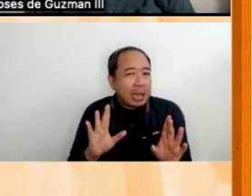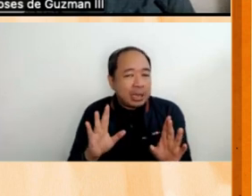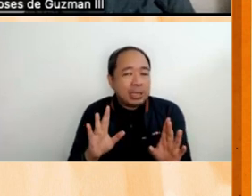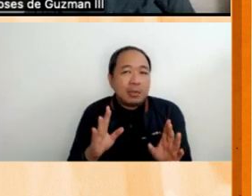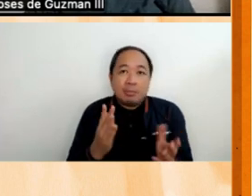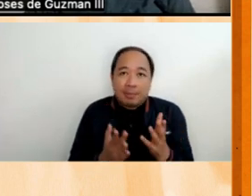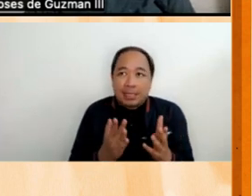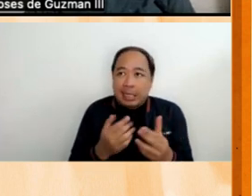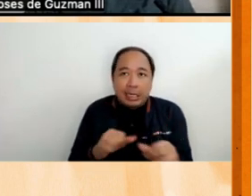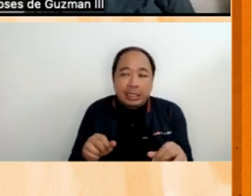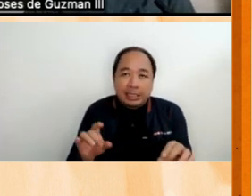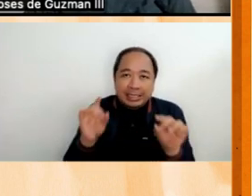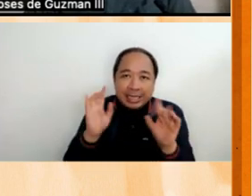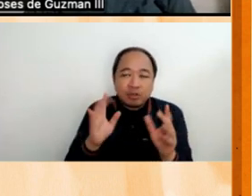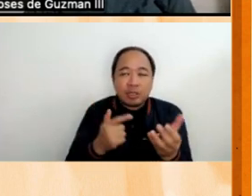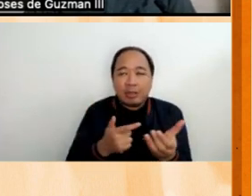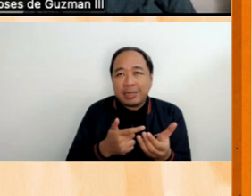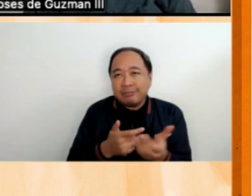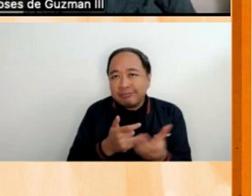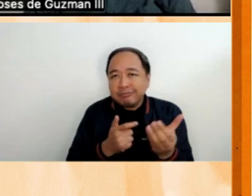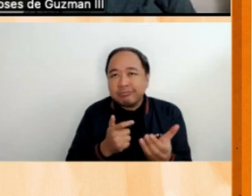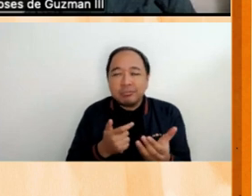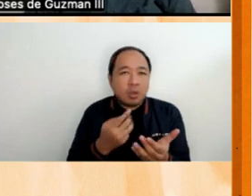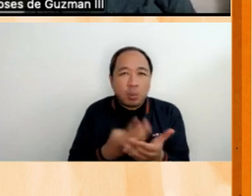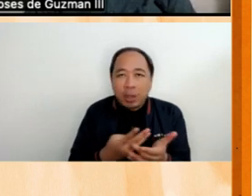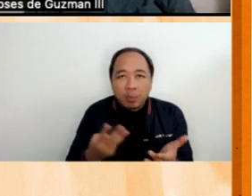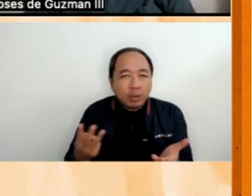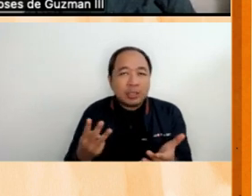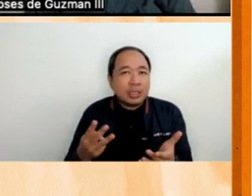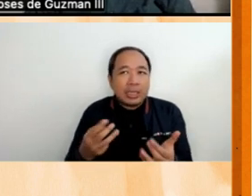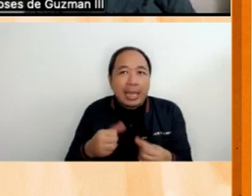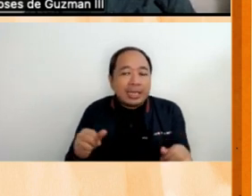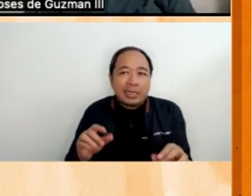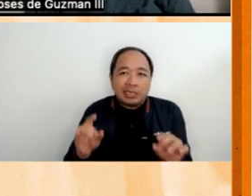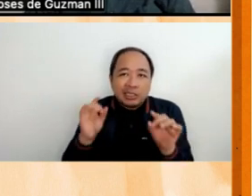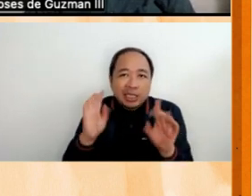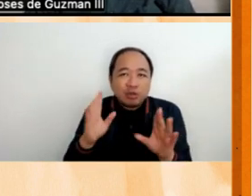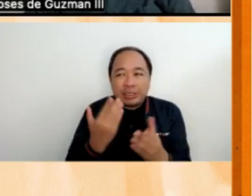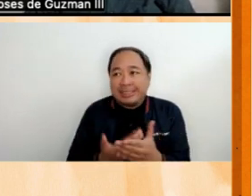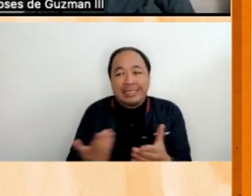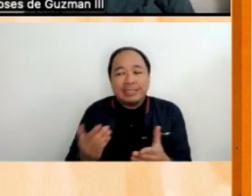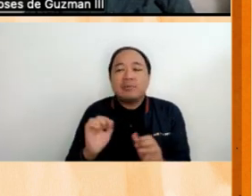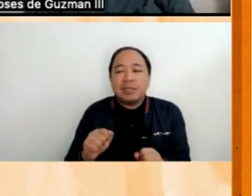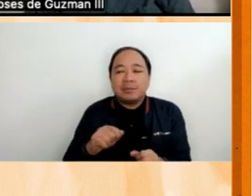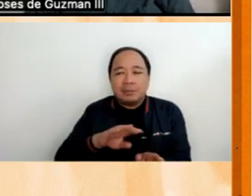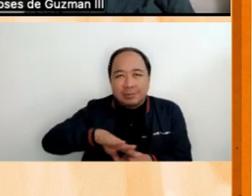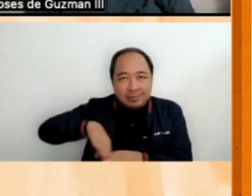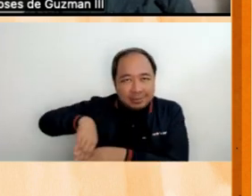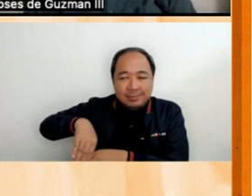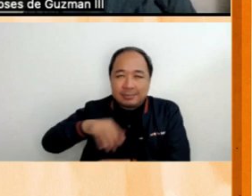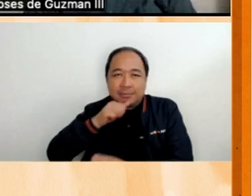be overemphasized. The family is the primary source of support of most young